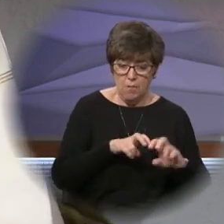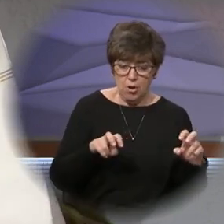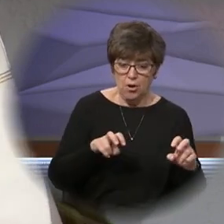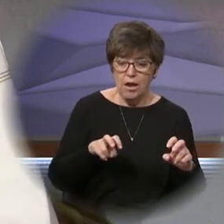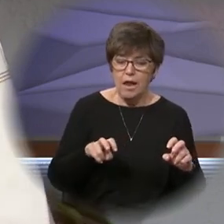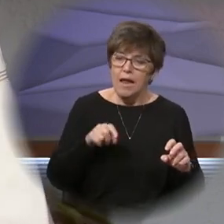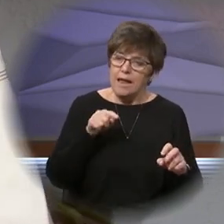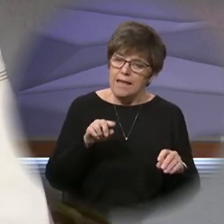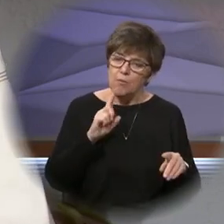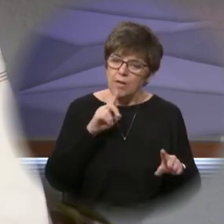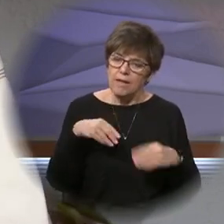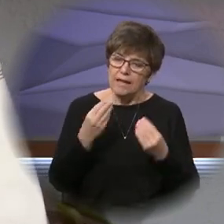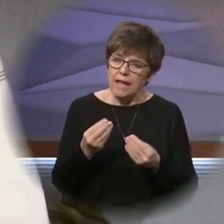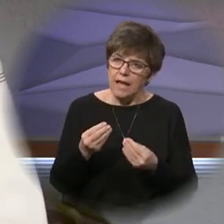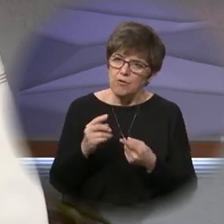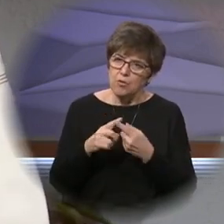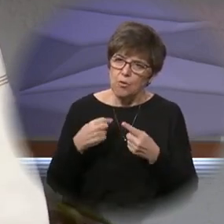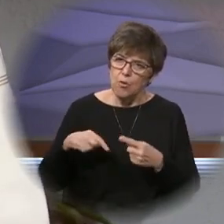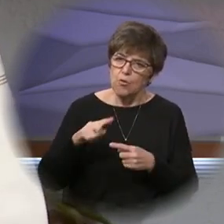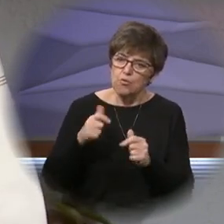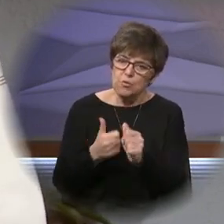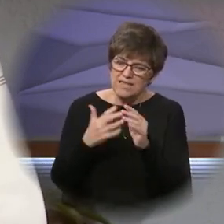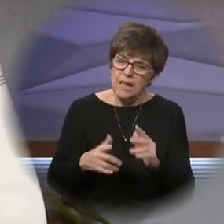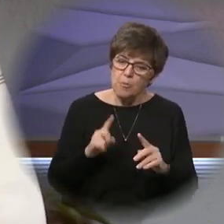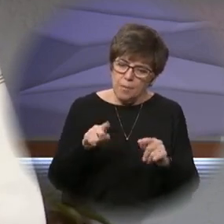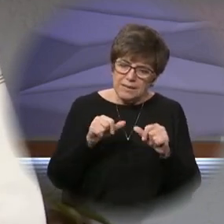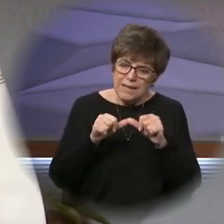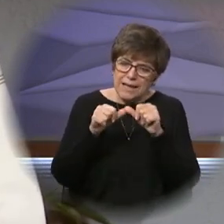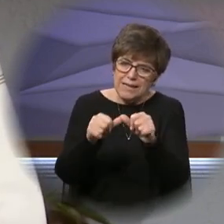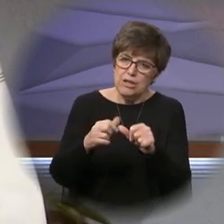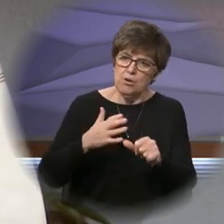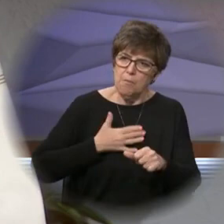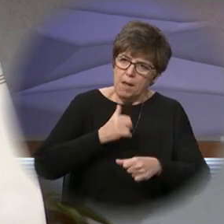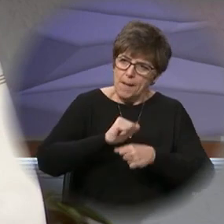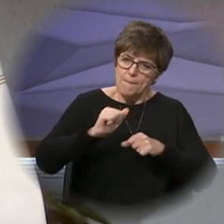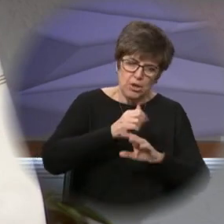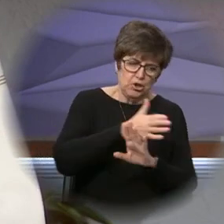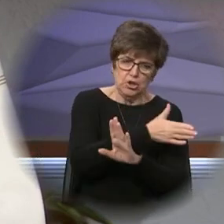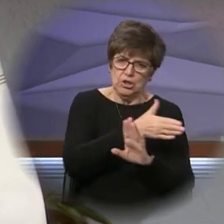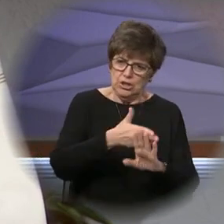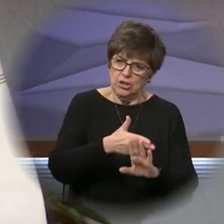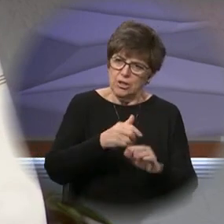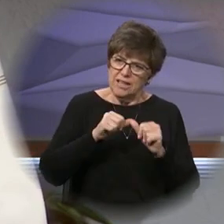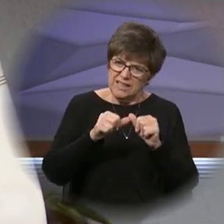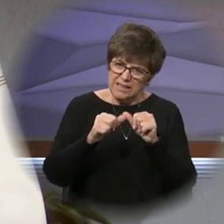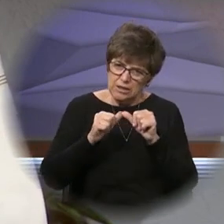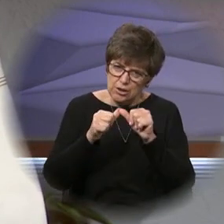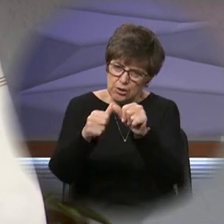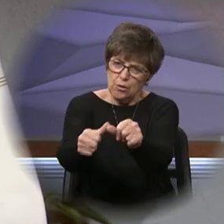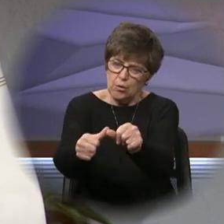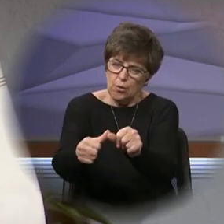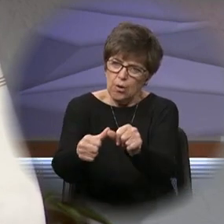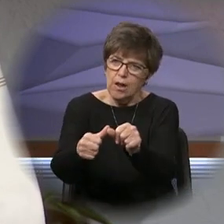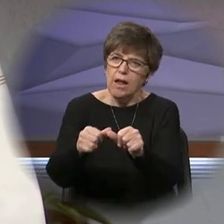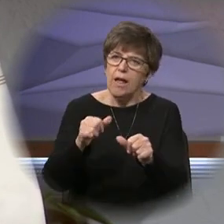his charge to those disciples to continue his whole mission, his whole presence, that most